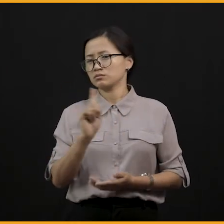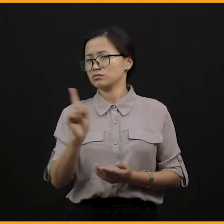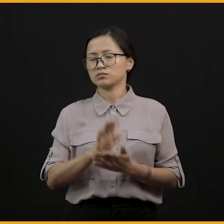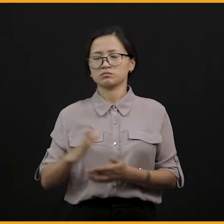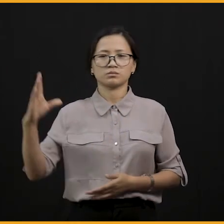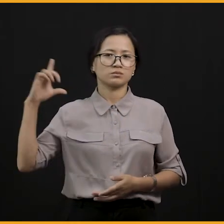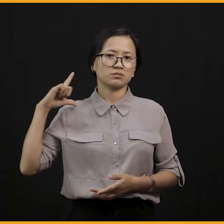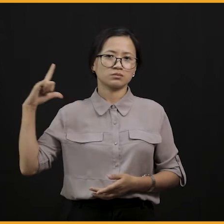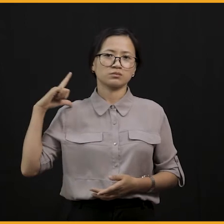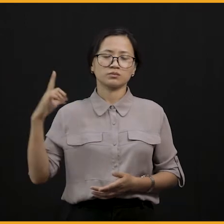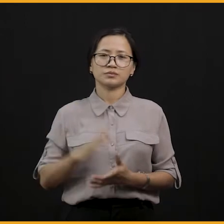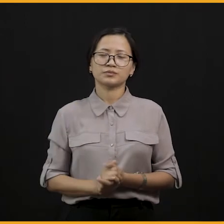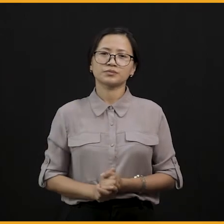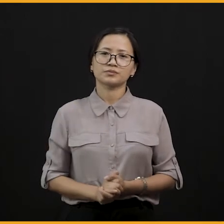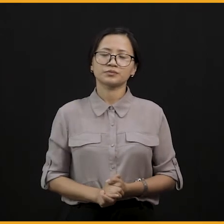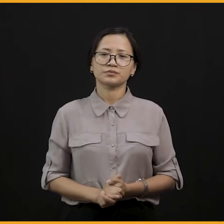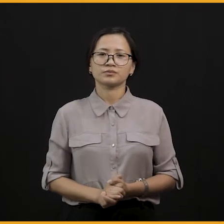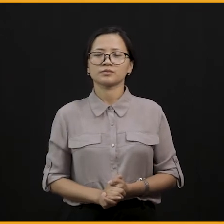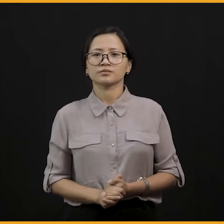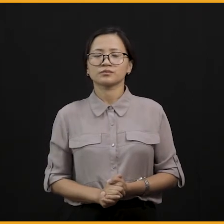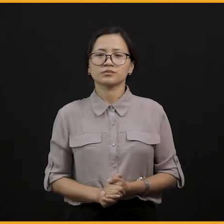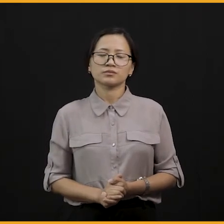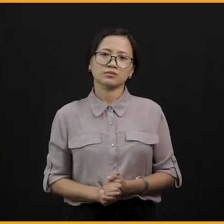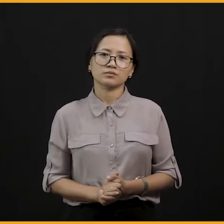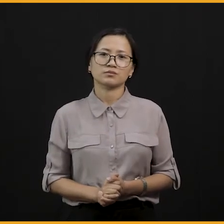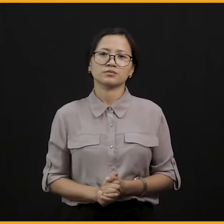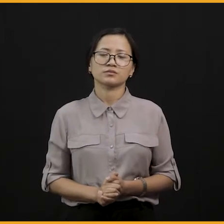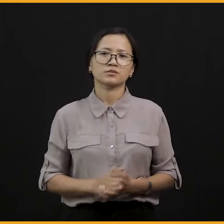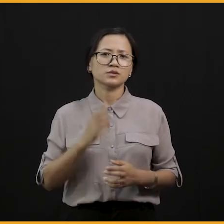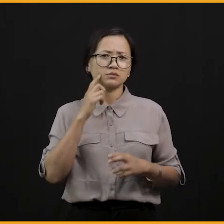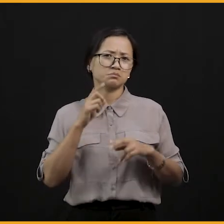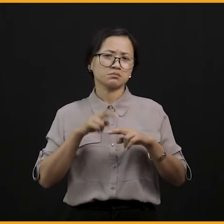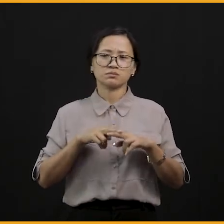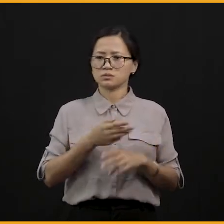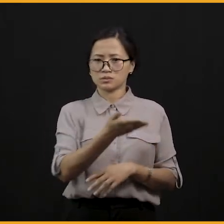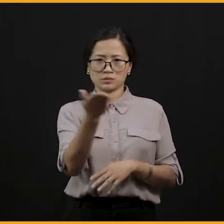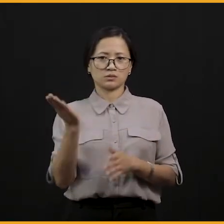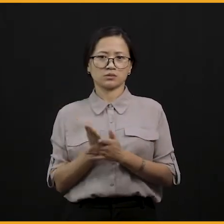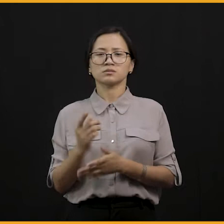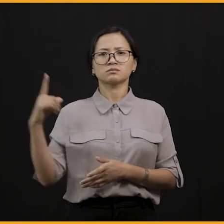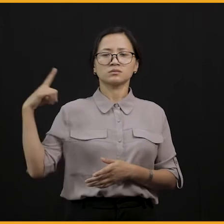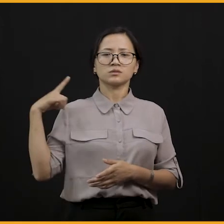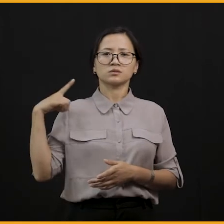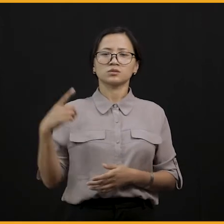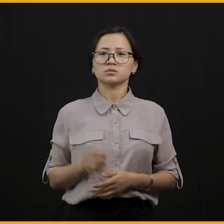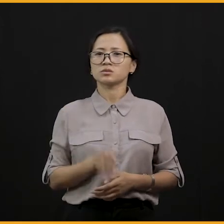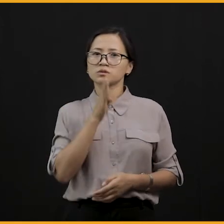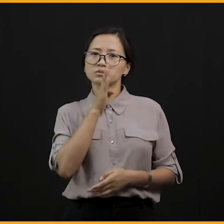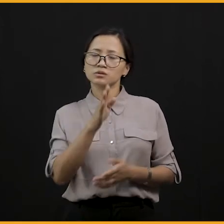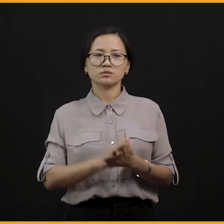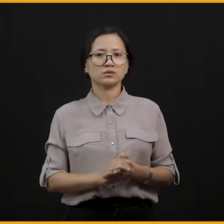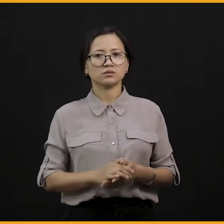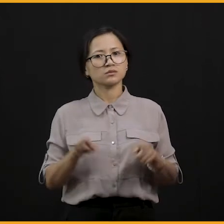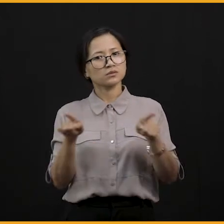be lazy. Okay, one should never be lazy. If you are lazy, you'll become like this grasshopper. At the